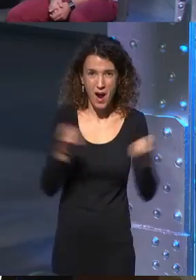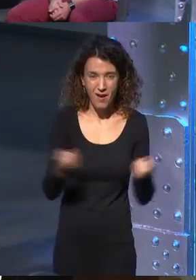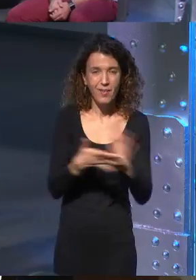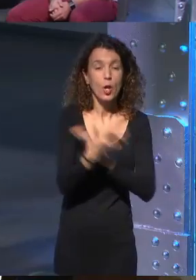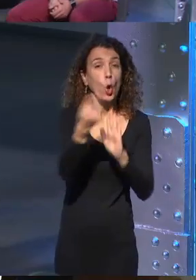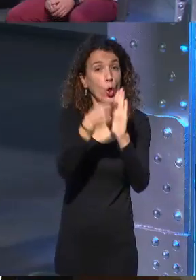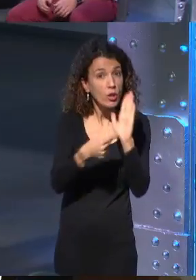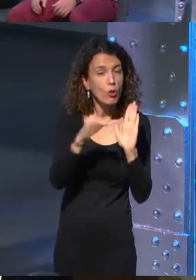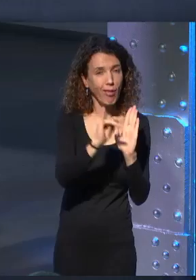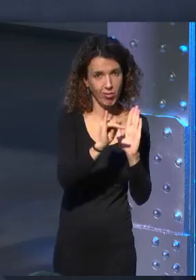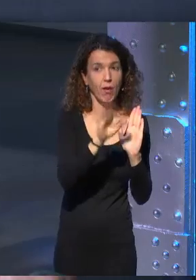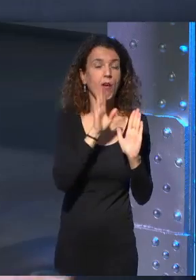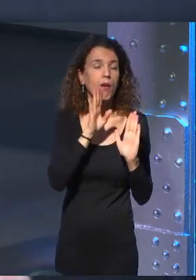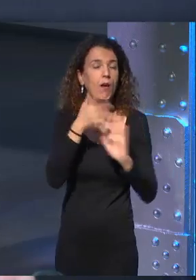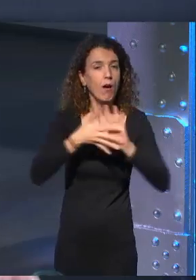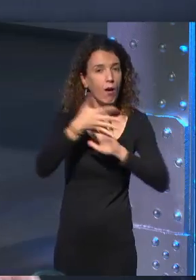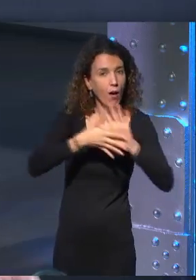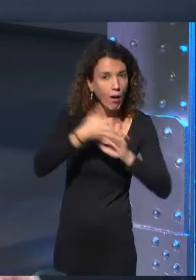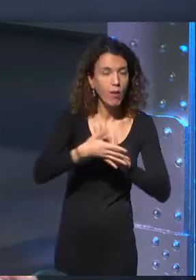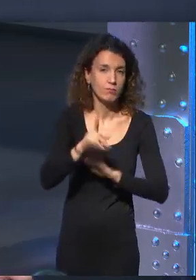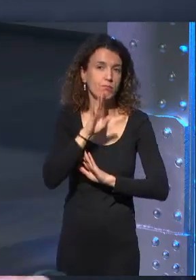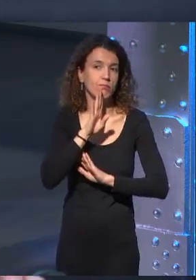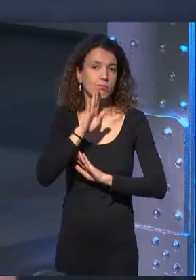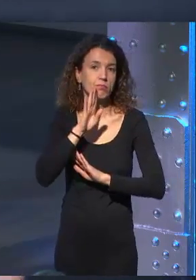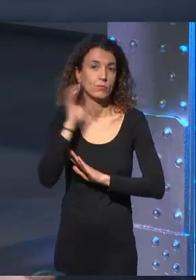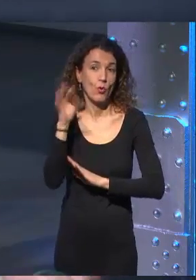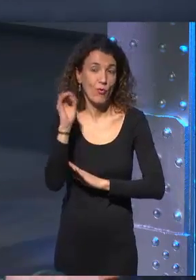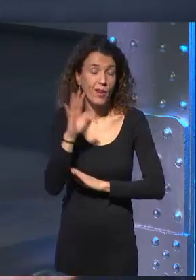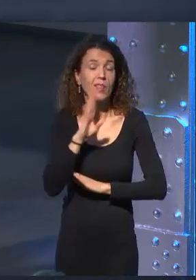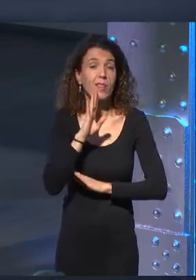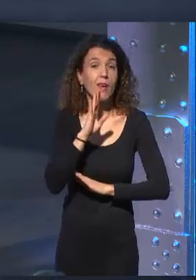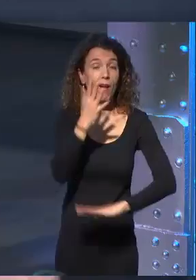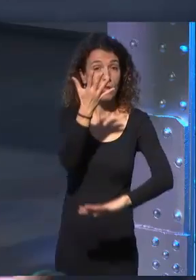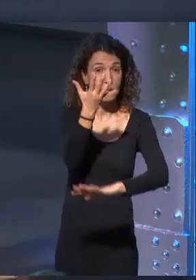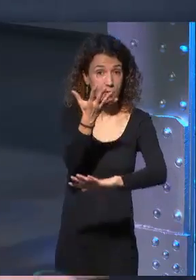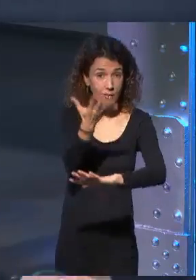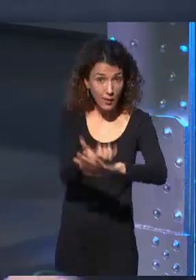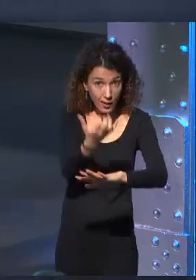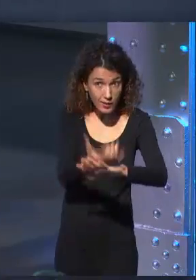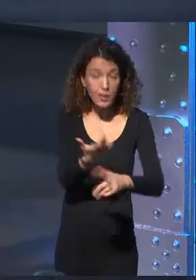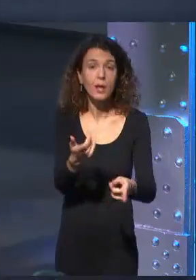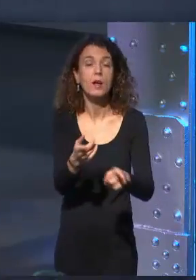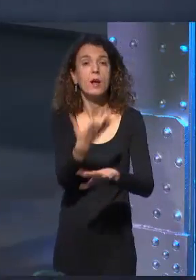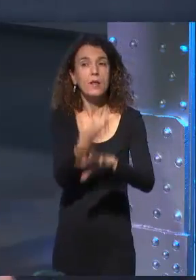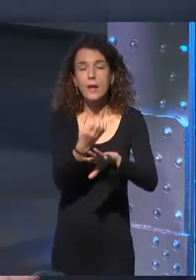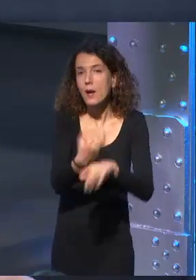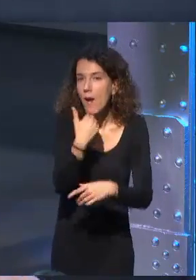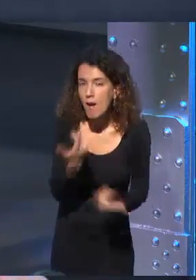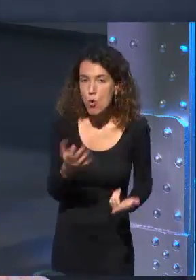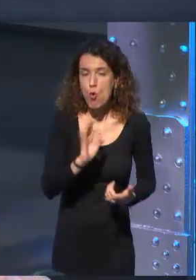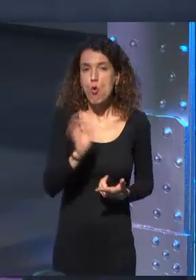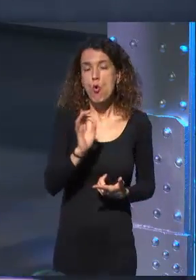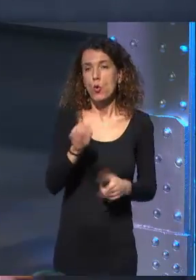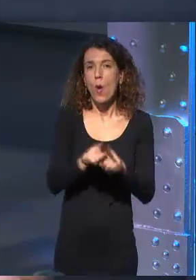we use that app. There are some conditions, like well, let's say that to install